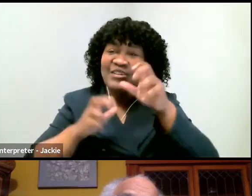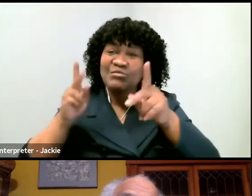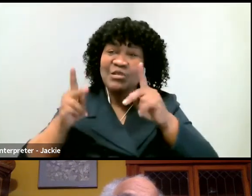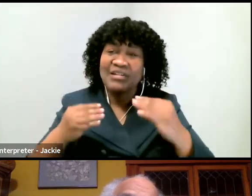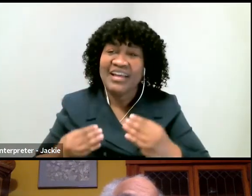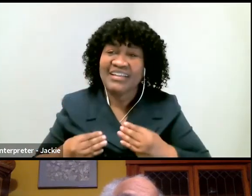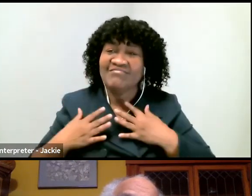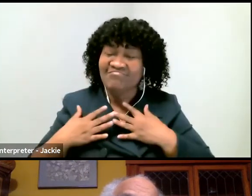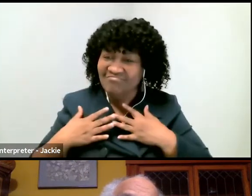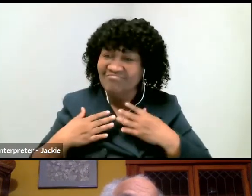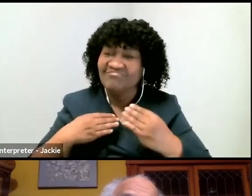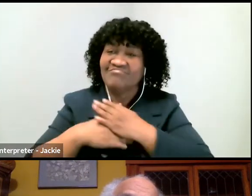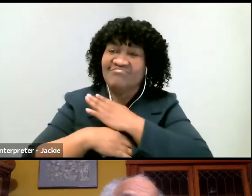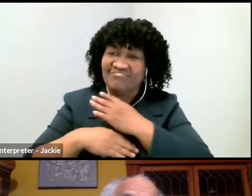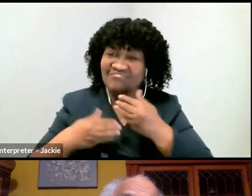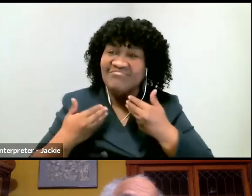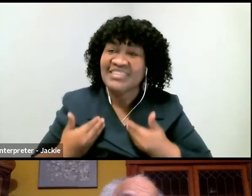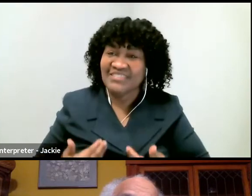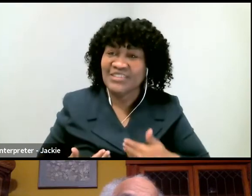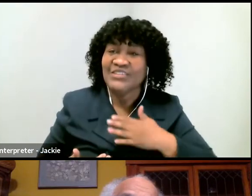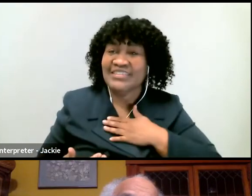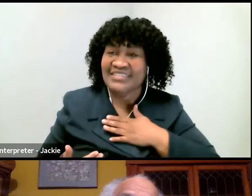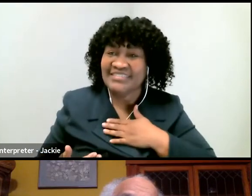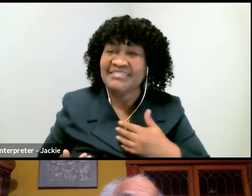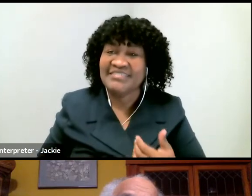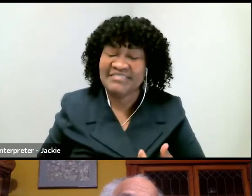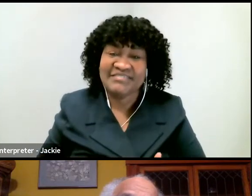come to be influential for me.